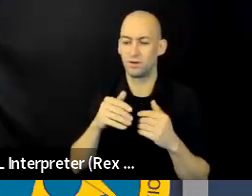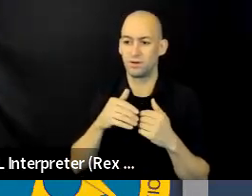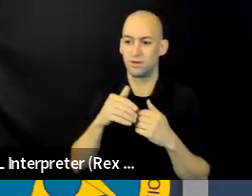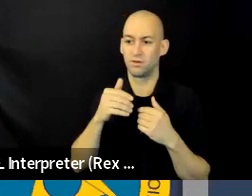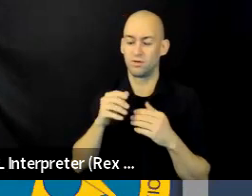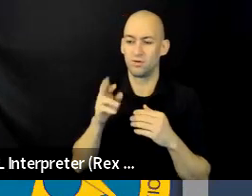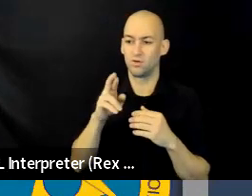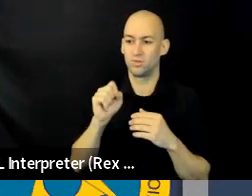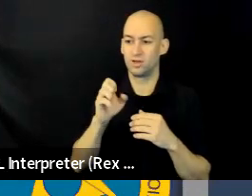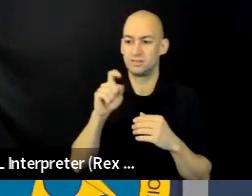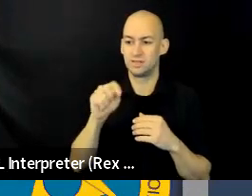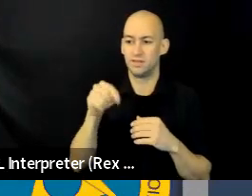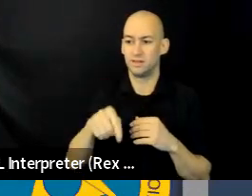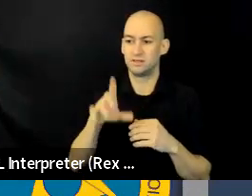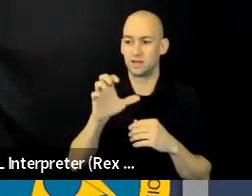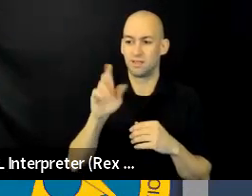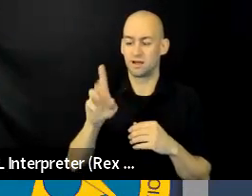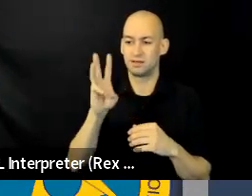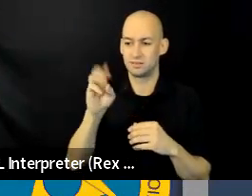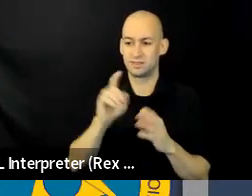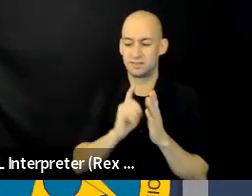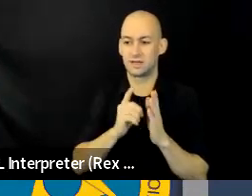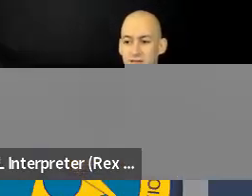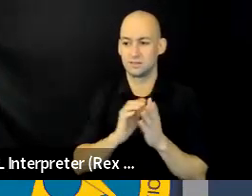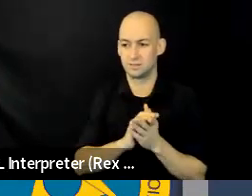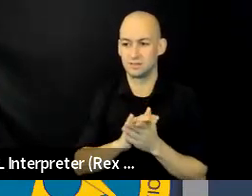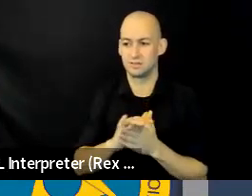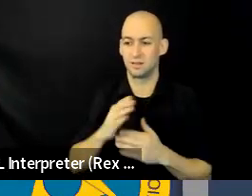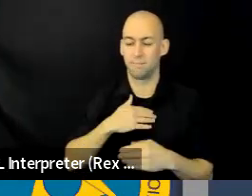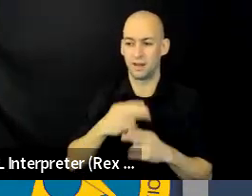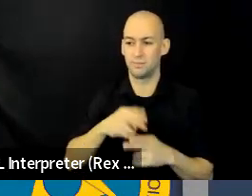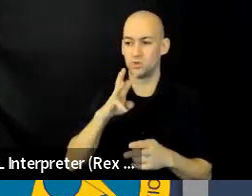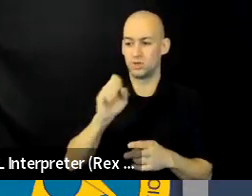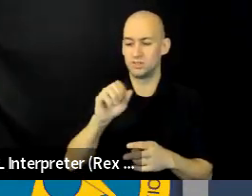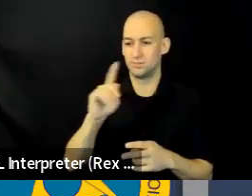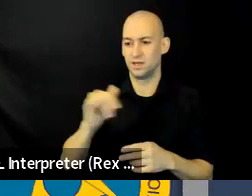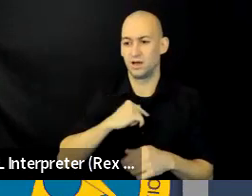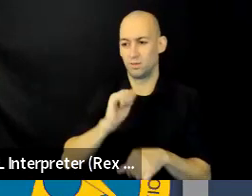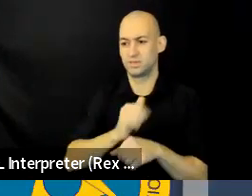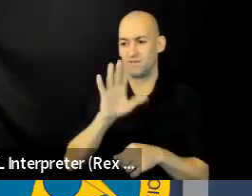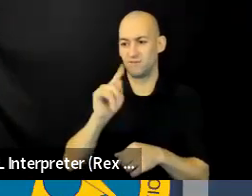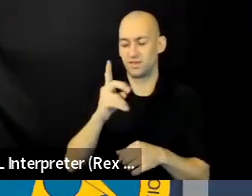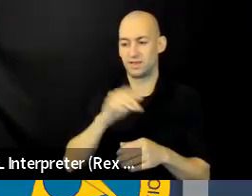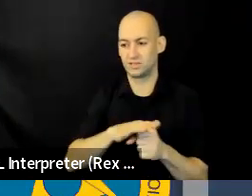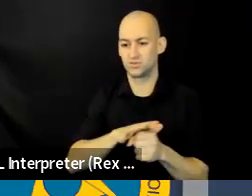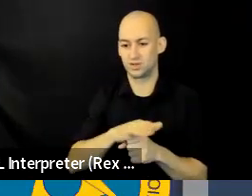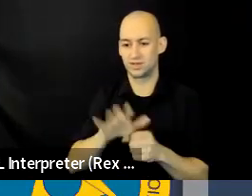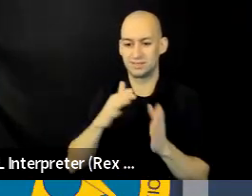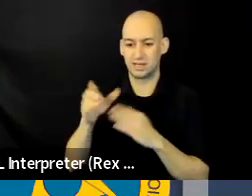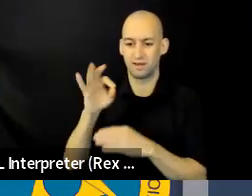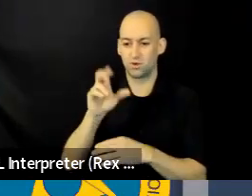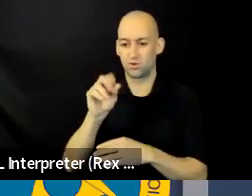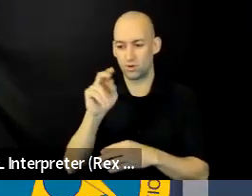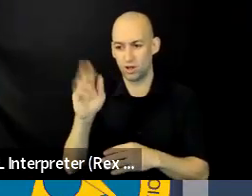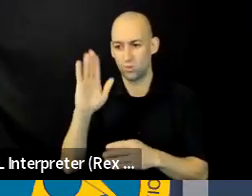clock for 60 seconds. I hope that's okay, sir. Thank you. My name is Wes Speak. I represent the 5th District in the city of Corona. I will